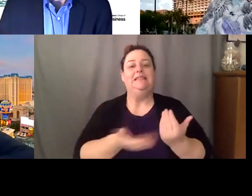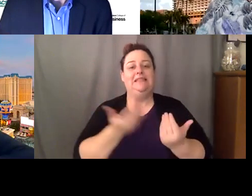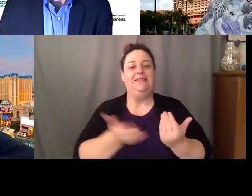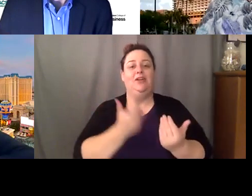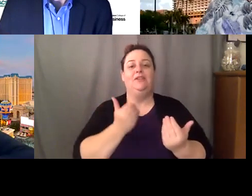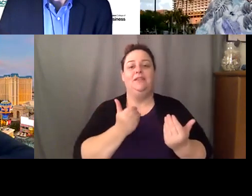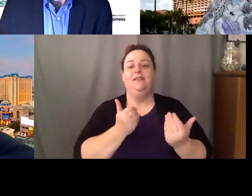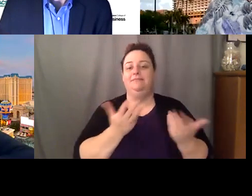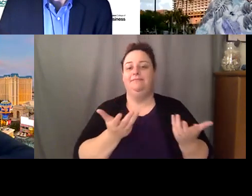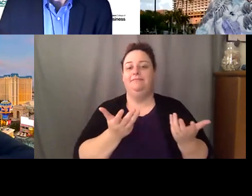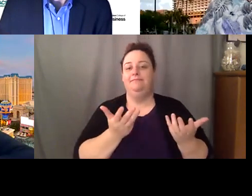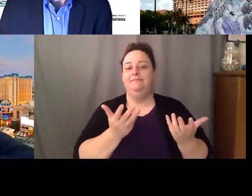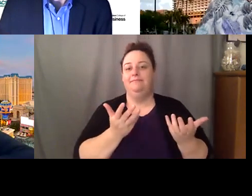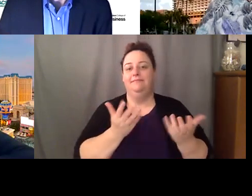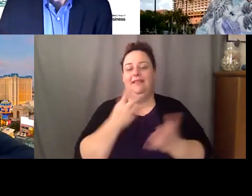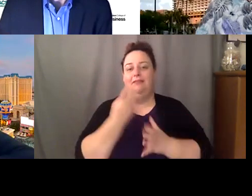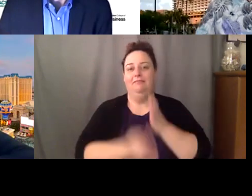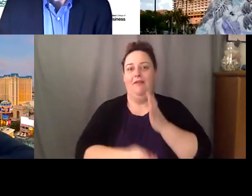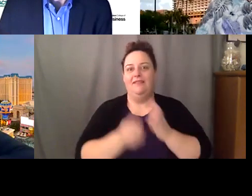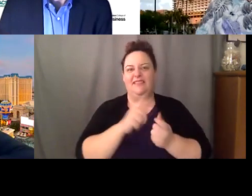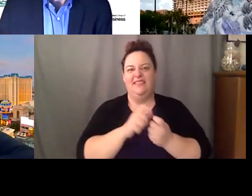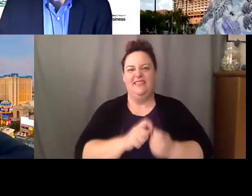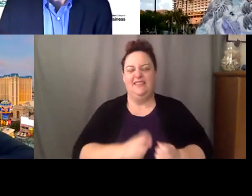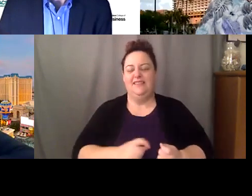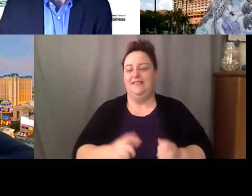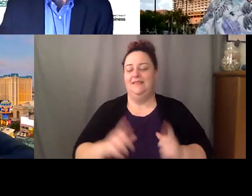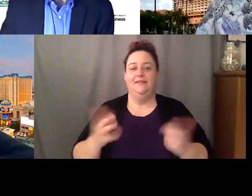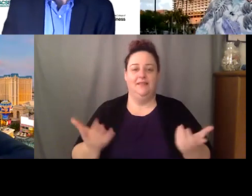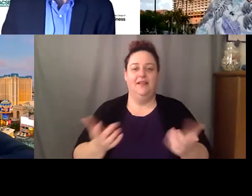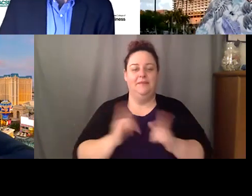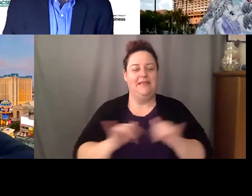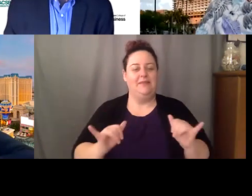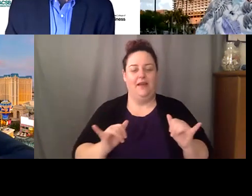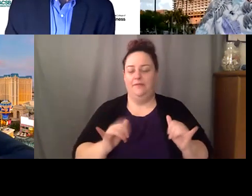easy to get away from you. Getting the team out early, but